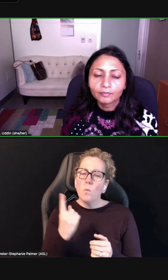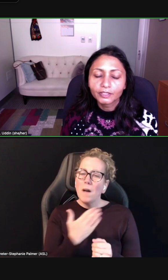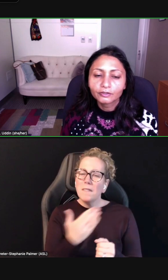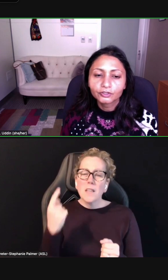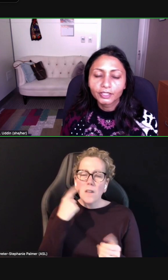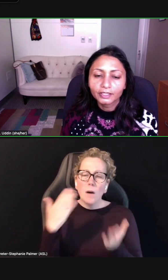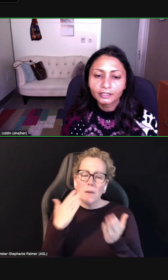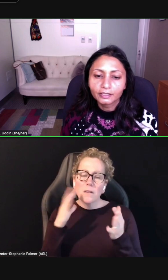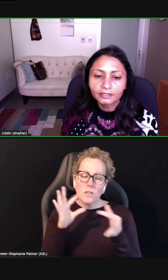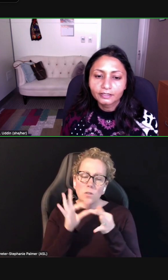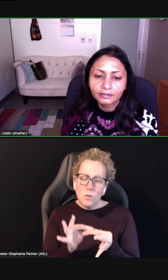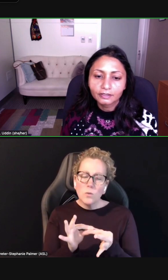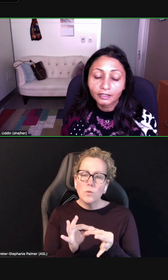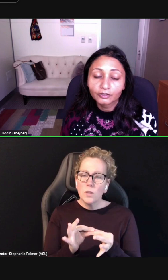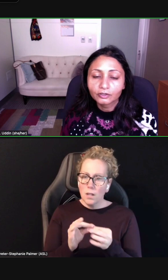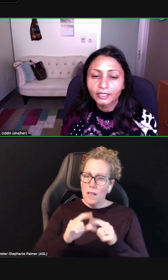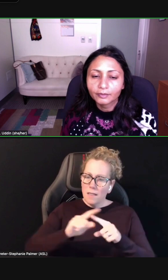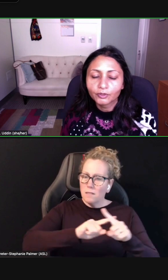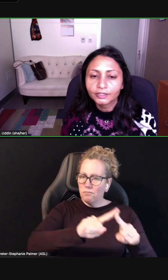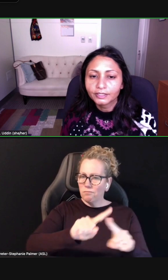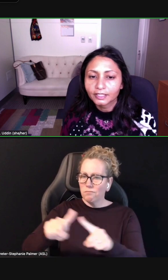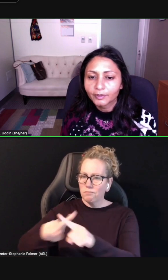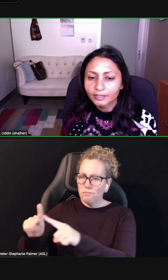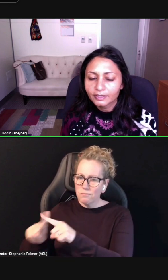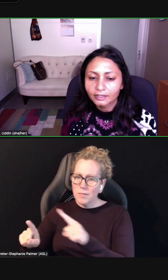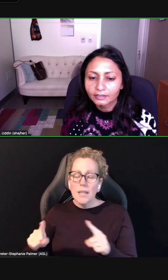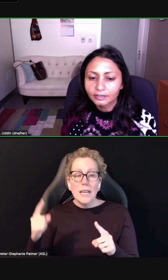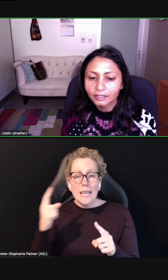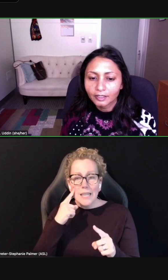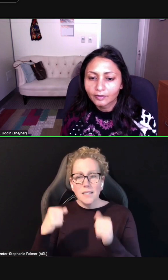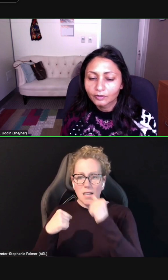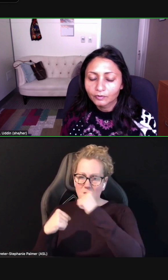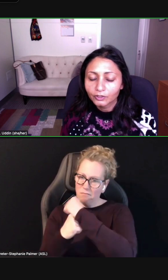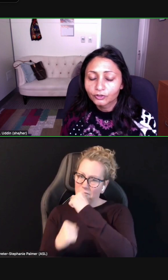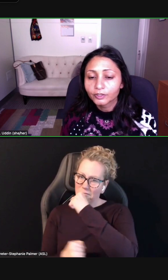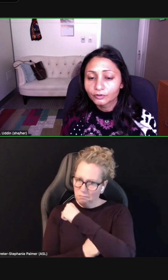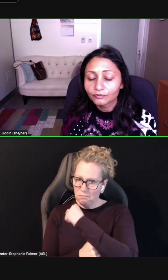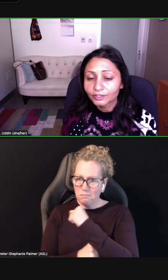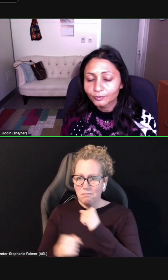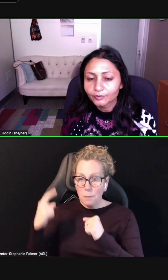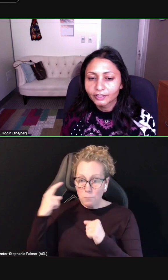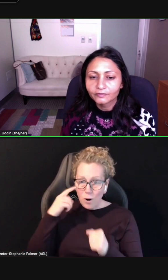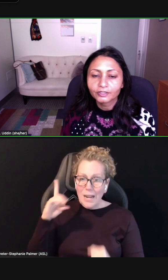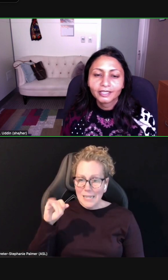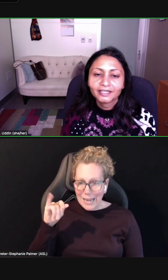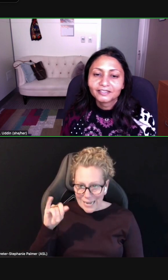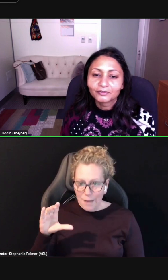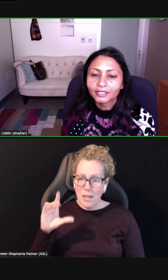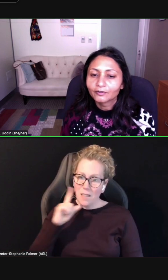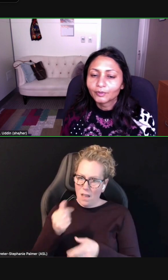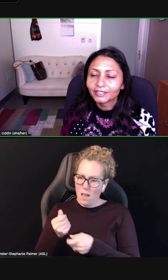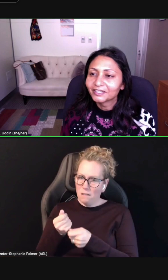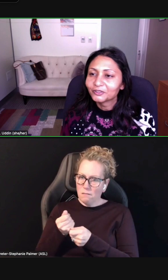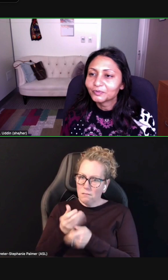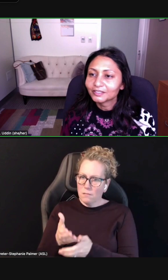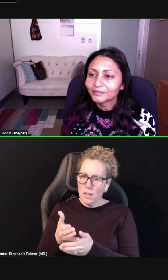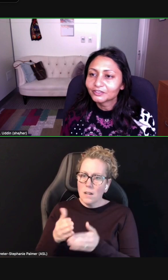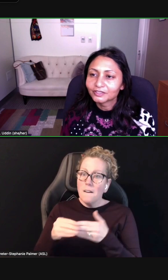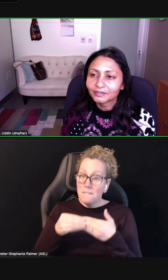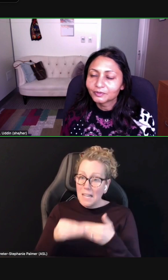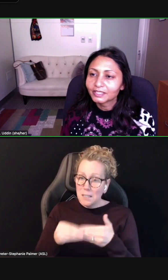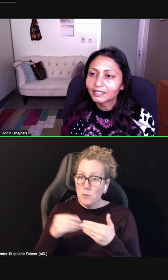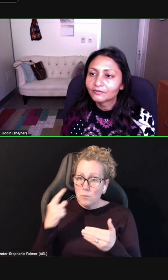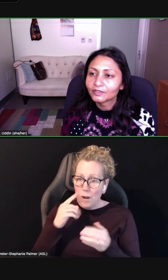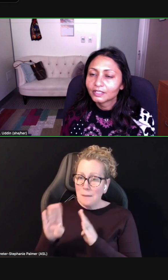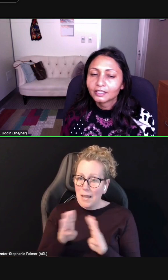individual heterogeneity is the underlying brain dynamics that contribute to flexible behaviors. So by now you might